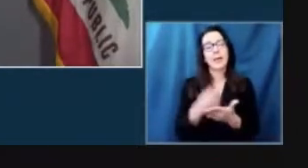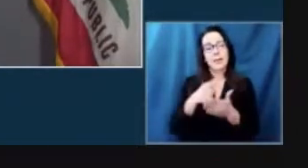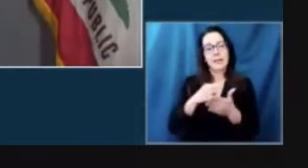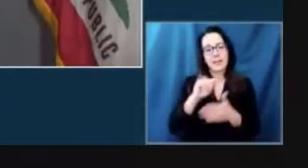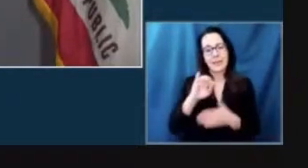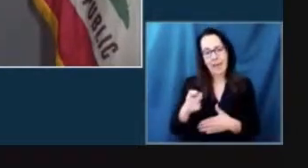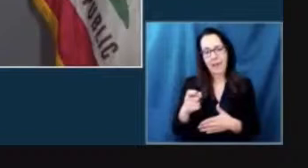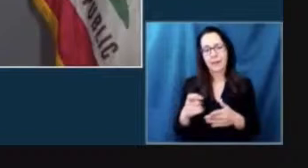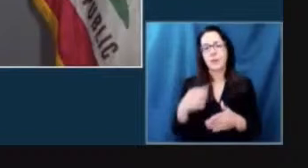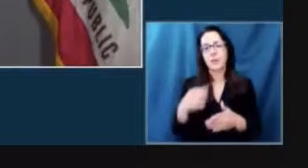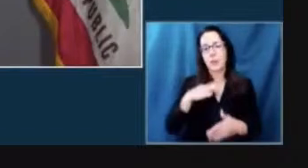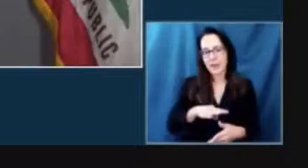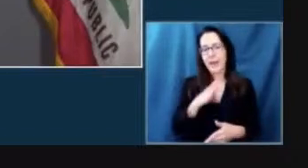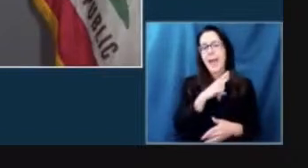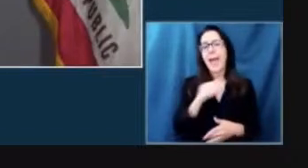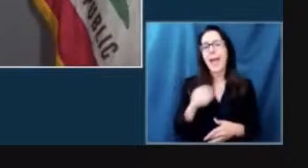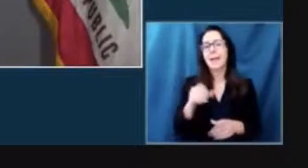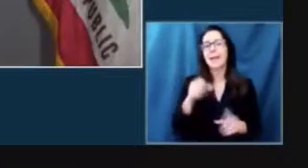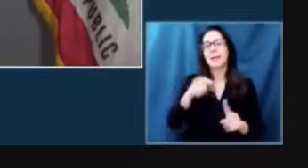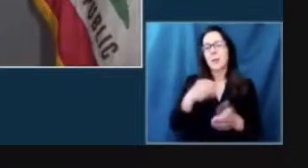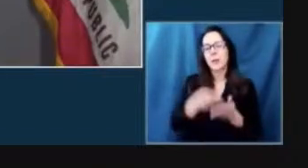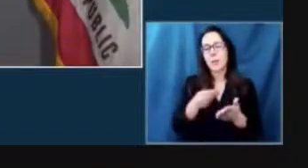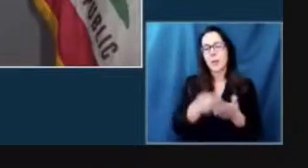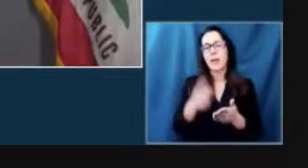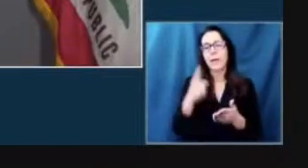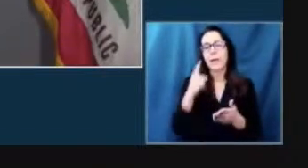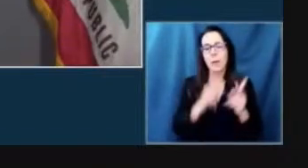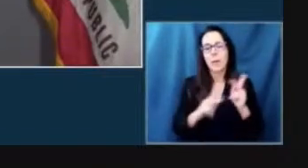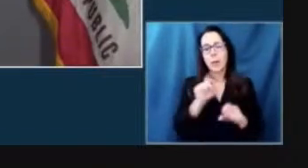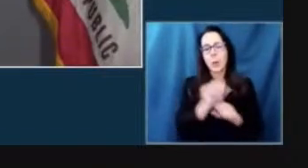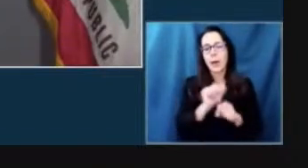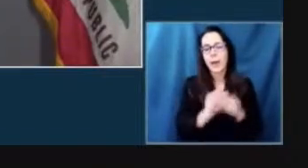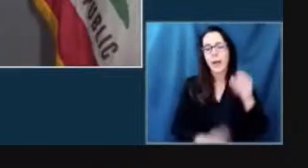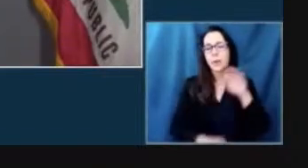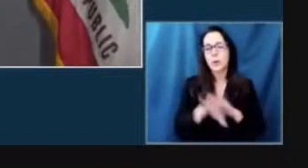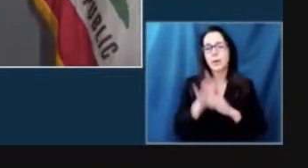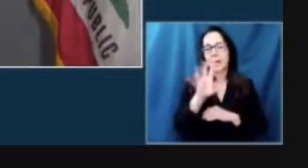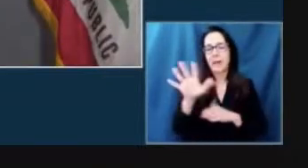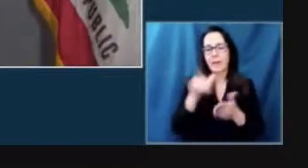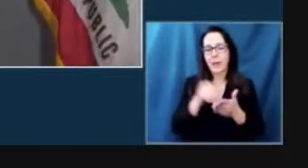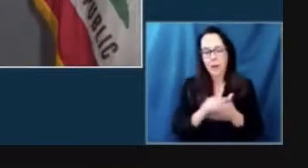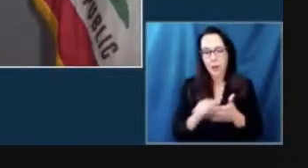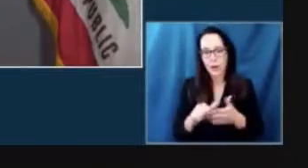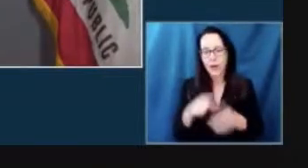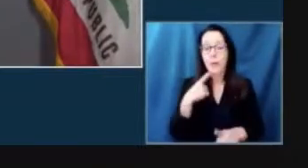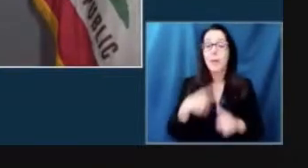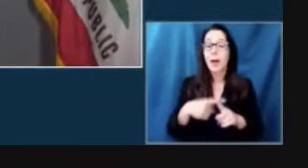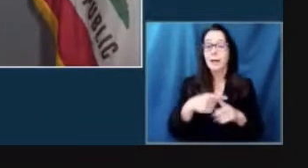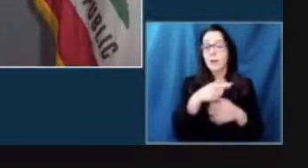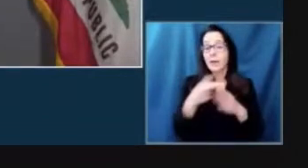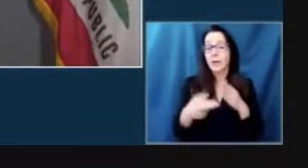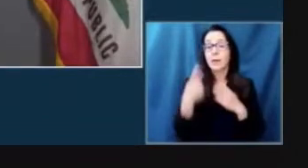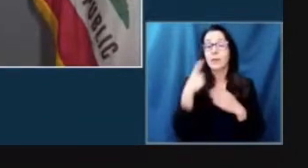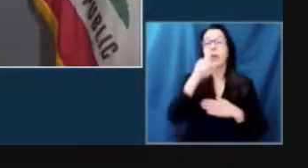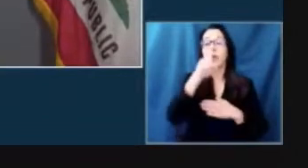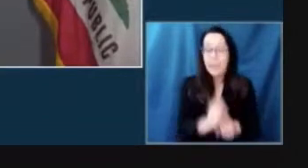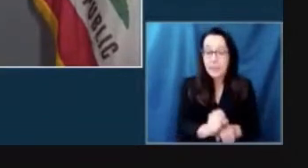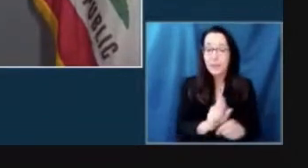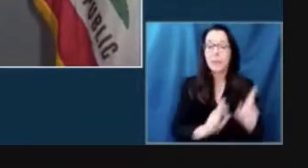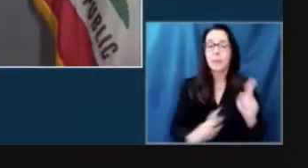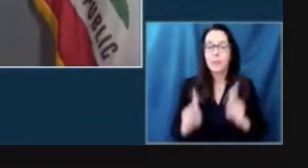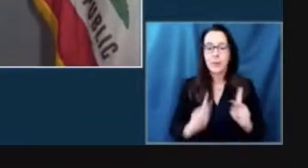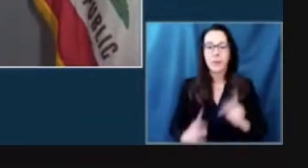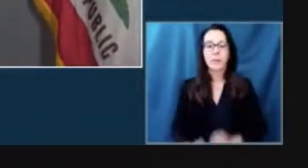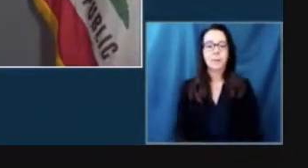up to $75,000. Positive outcomes for real people. It includes a record level of